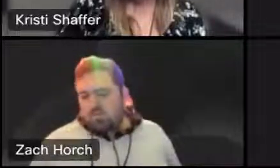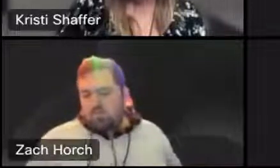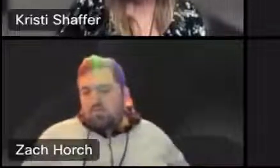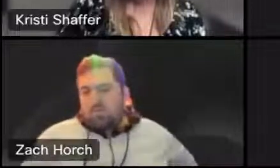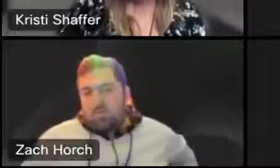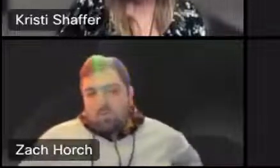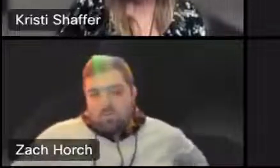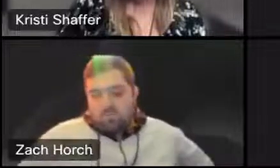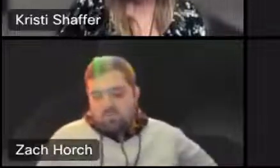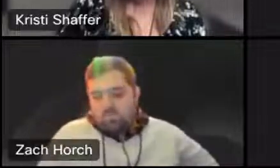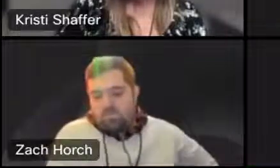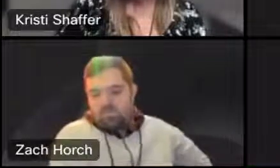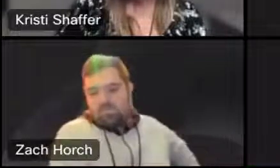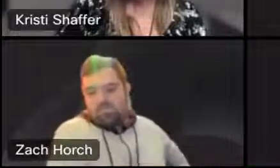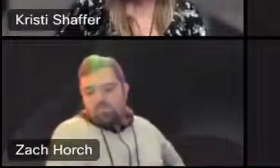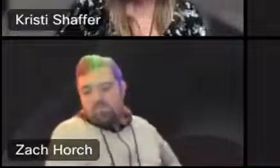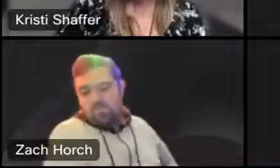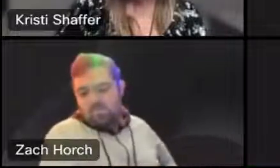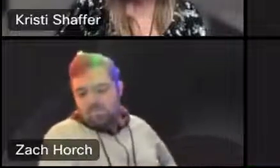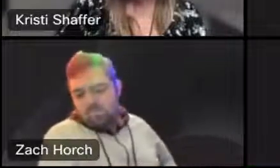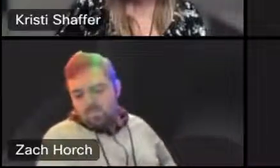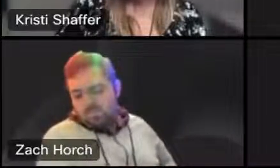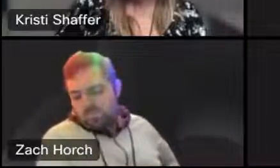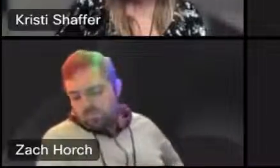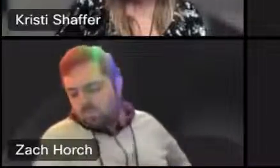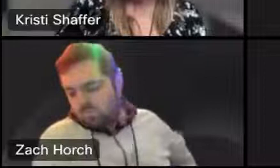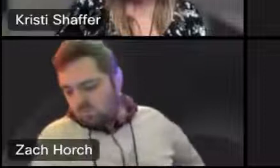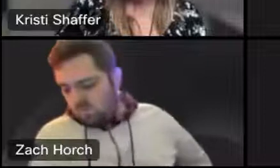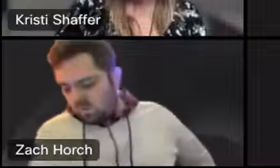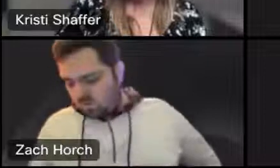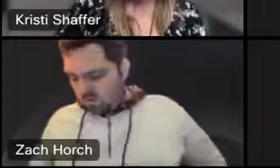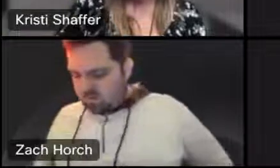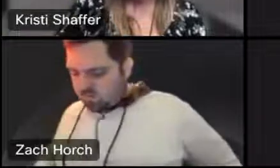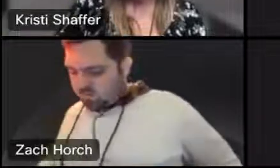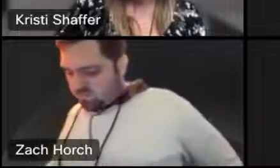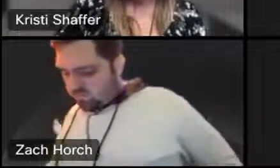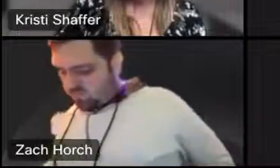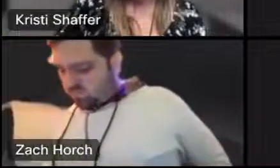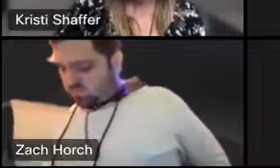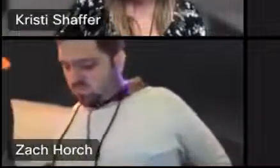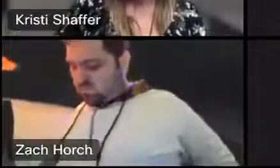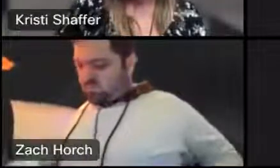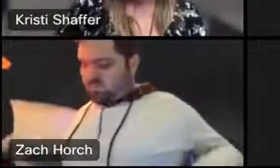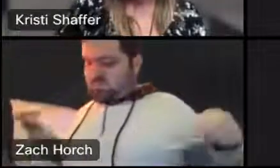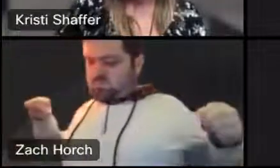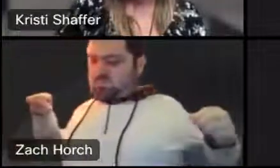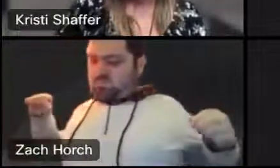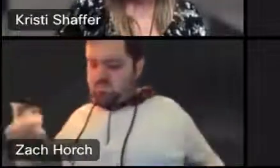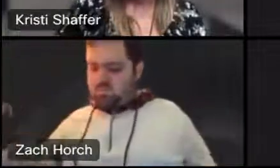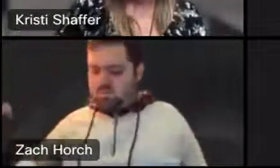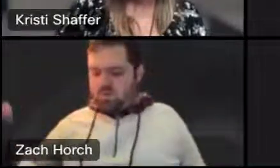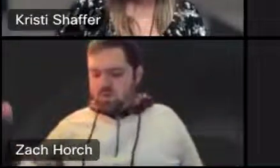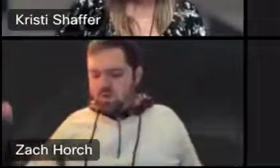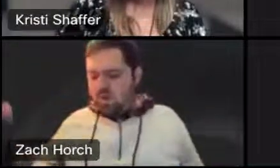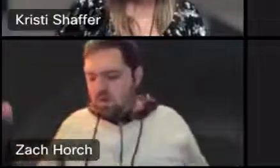and coordinate and pull out those MedStar ones. So thank you. And yeah, if there's any. So we'll get a check